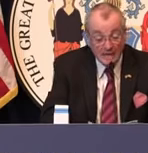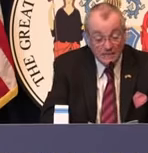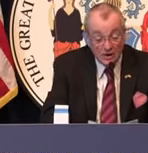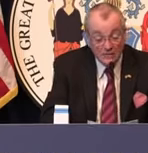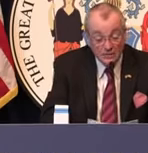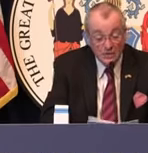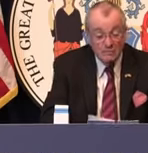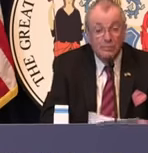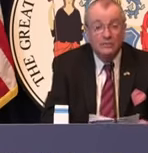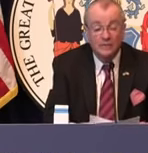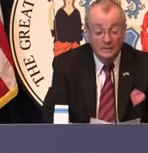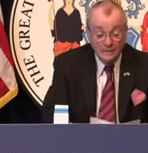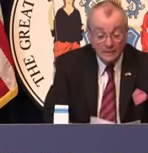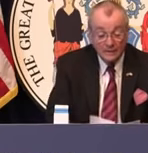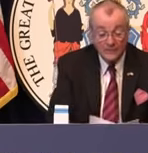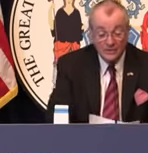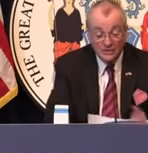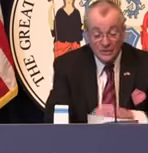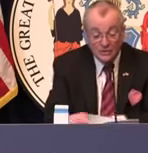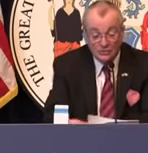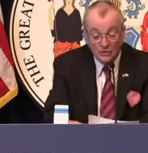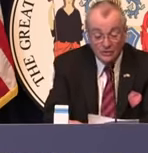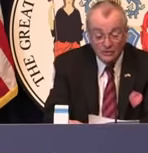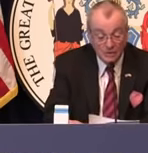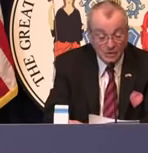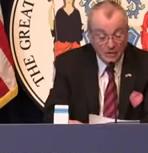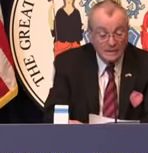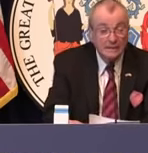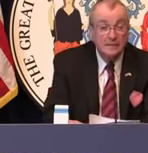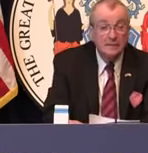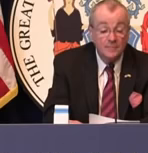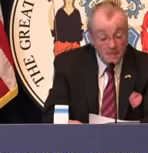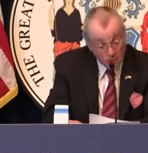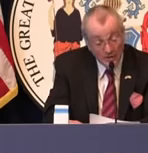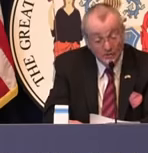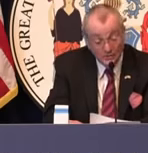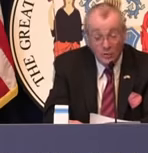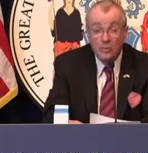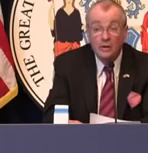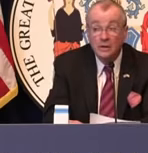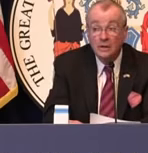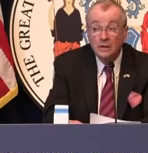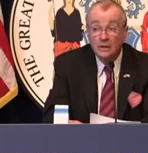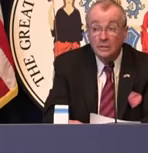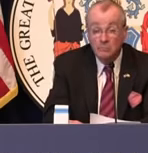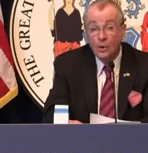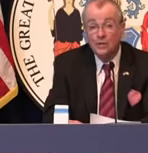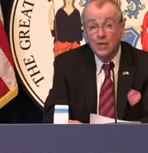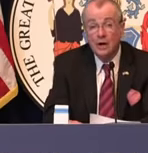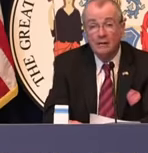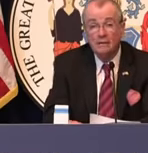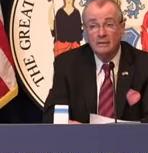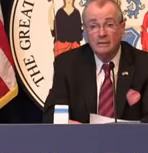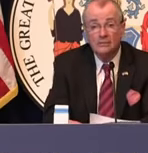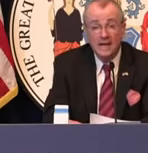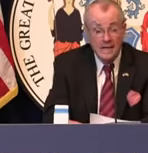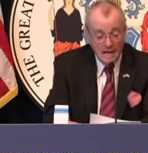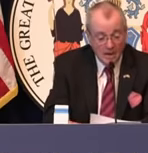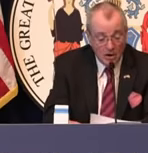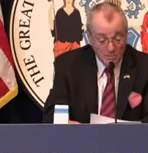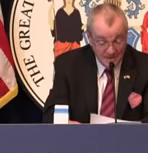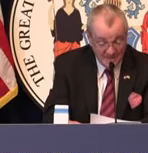chief executive officer and president of the Visiting Nurse Service of New York, as well as the former board chair